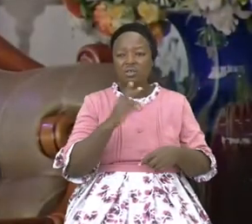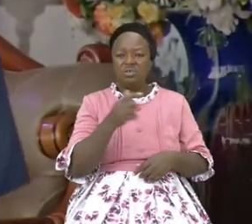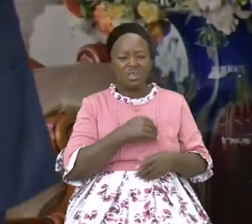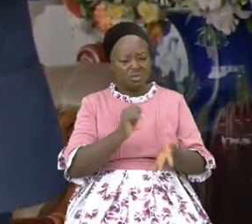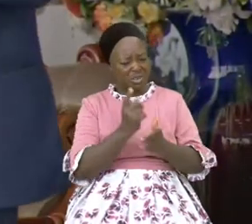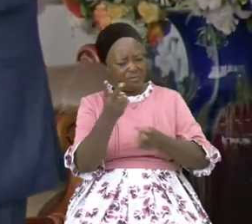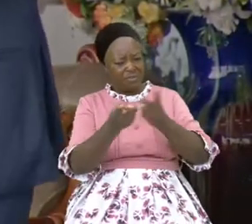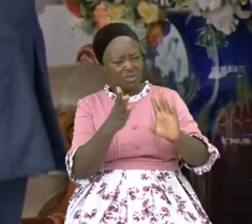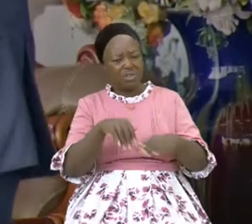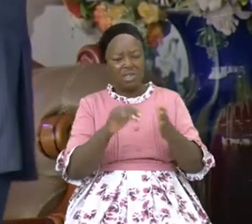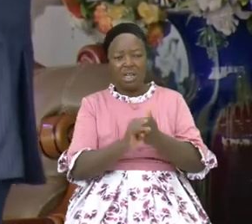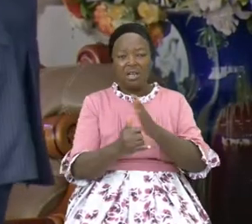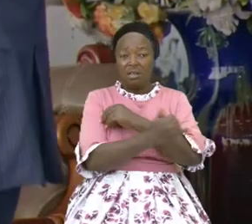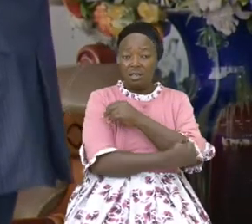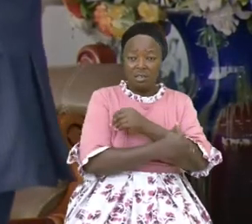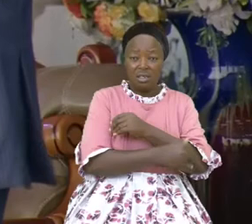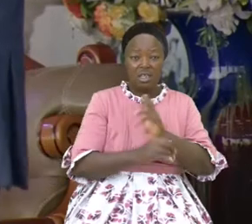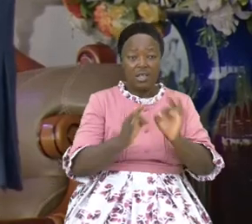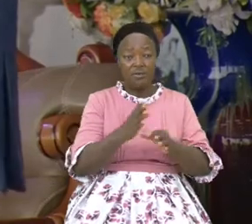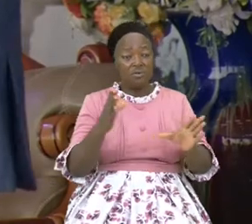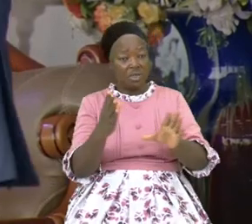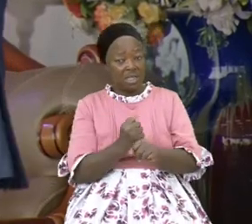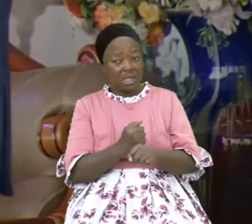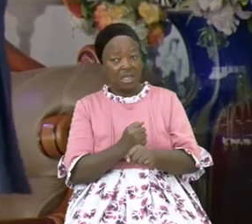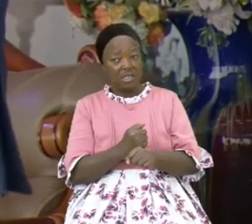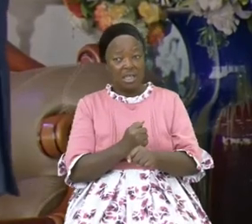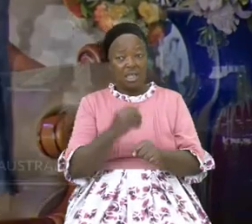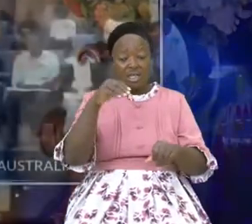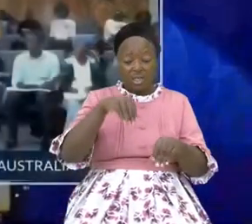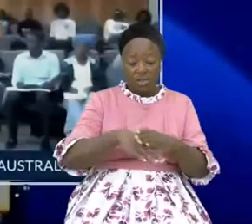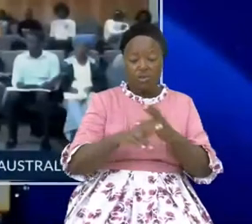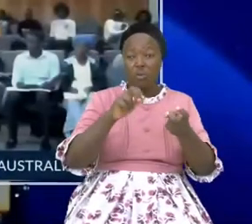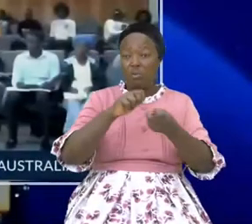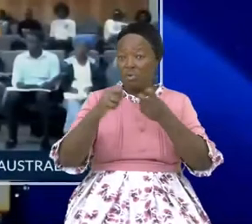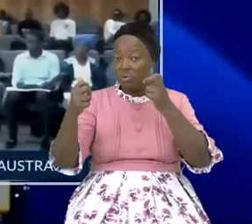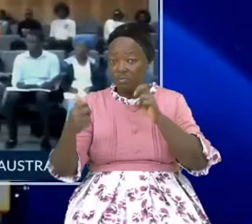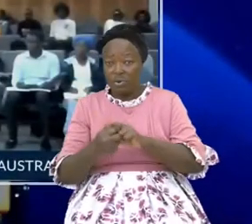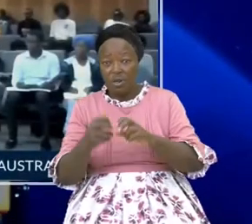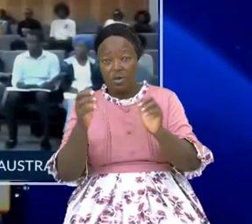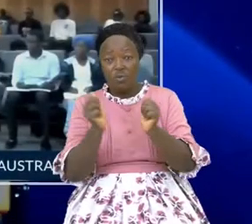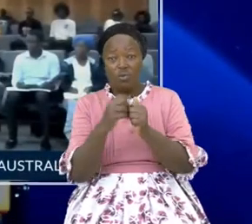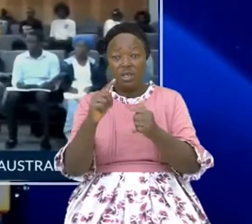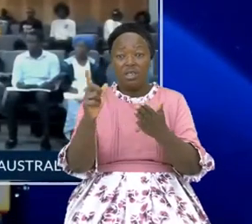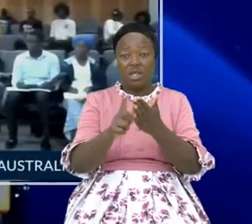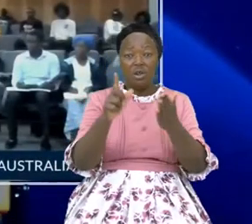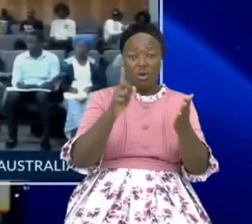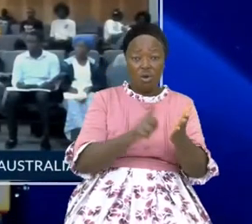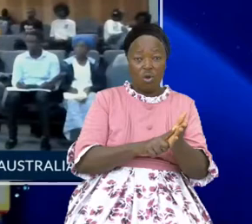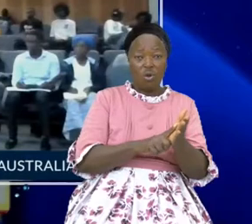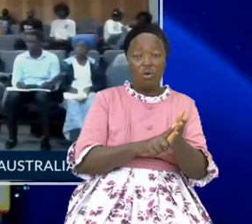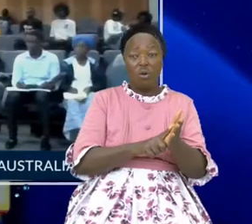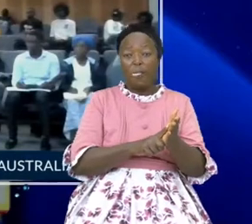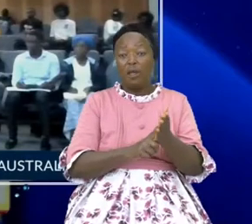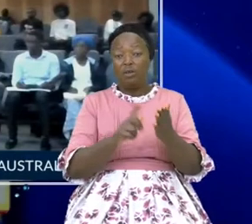in that country. If you get into problem with the law enforcement agents, you don't